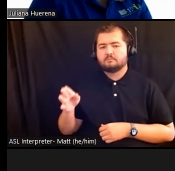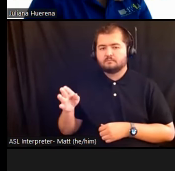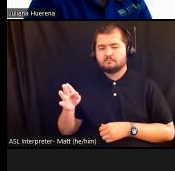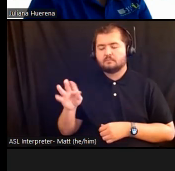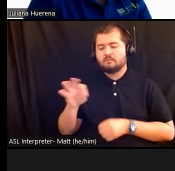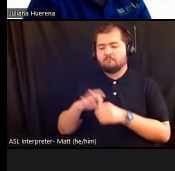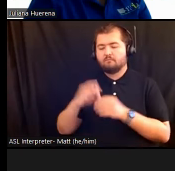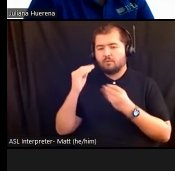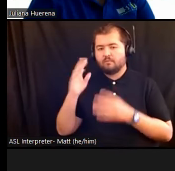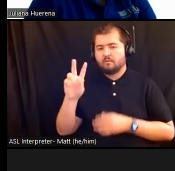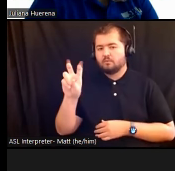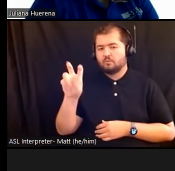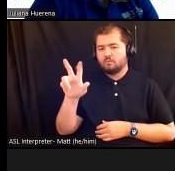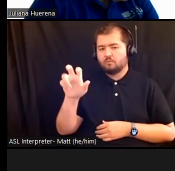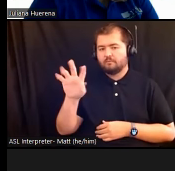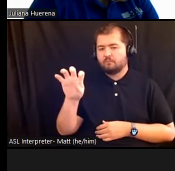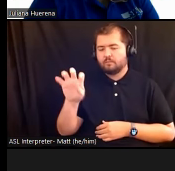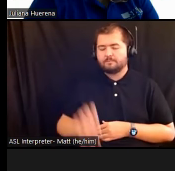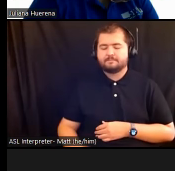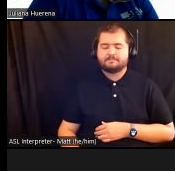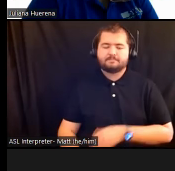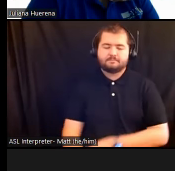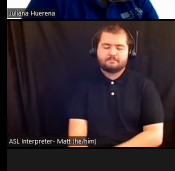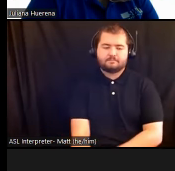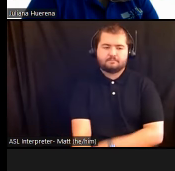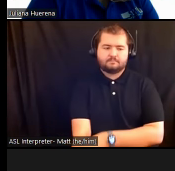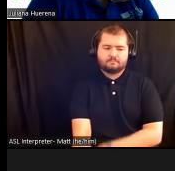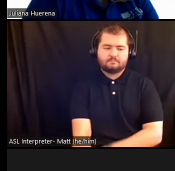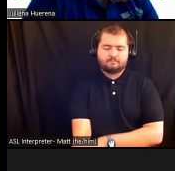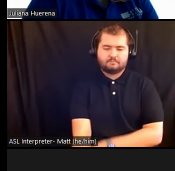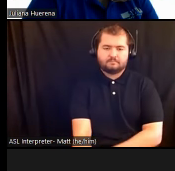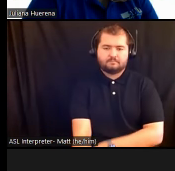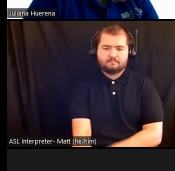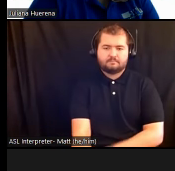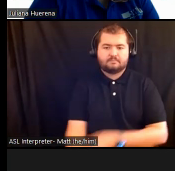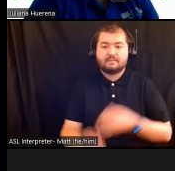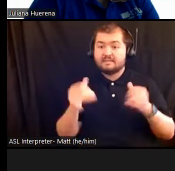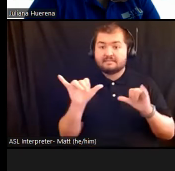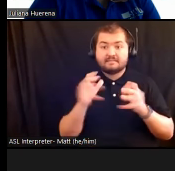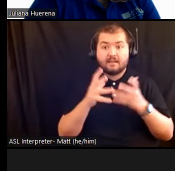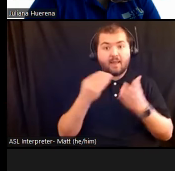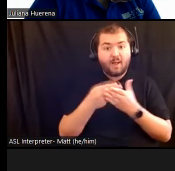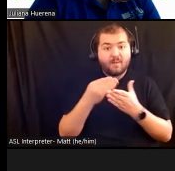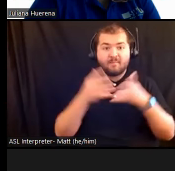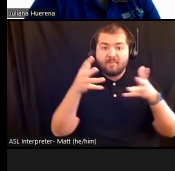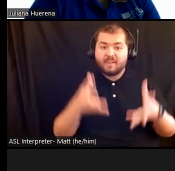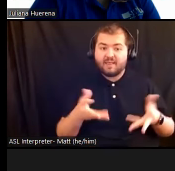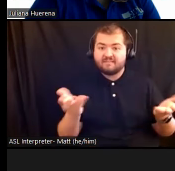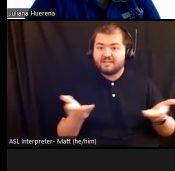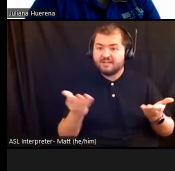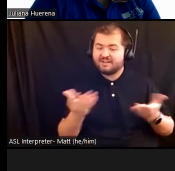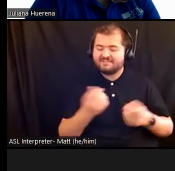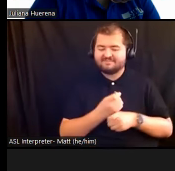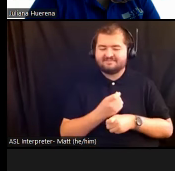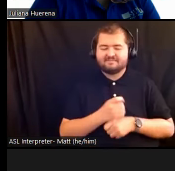Vote information, we have 200, 300, and 400. We still got some of that big money on the table. All right. Who wants